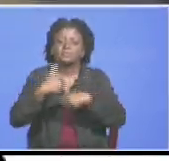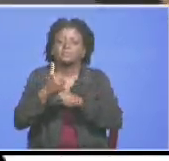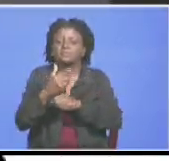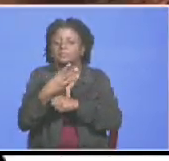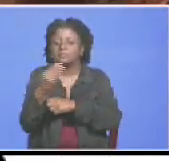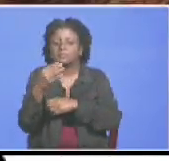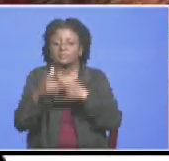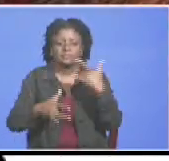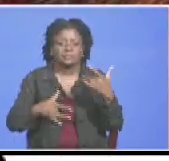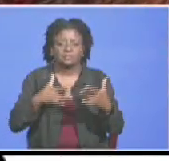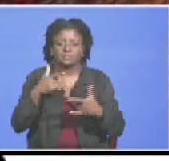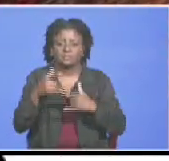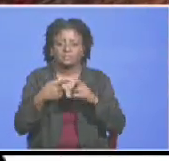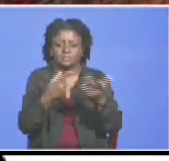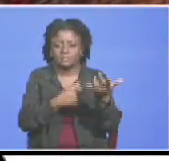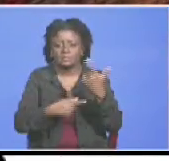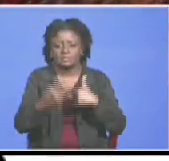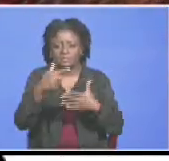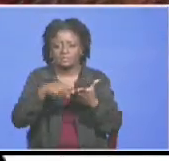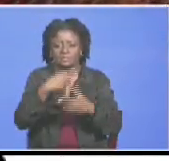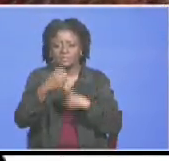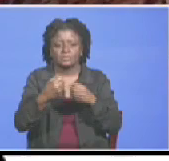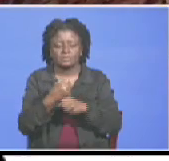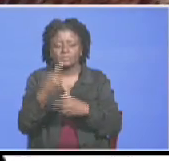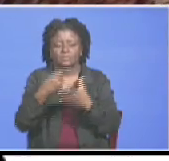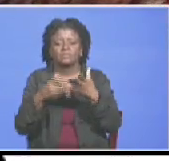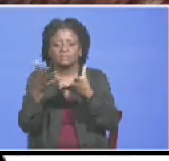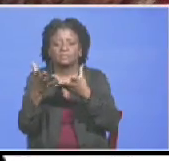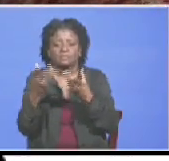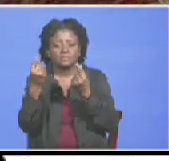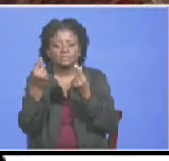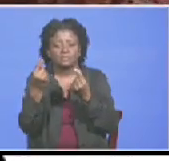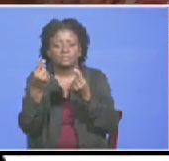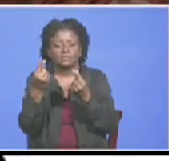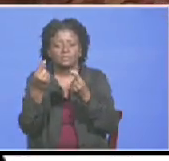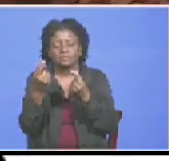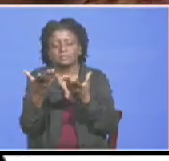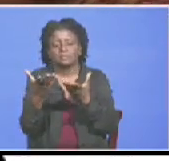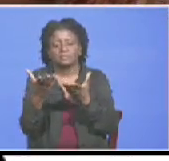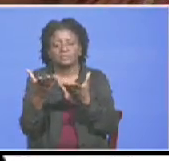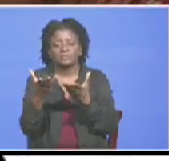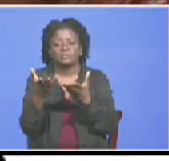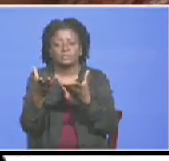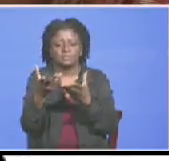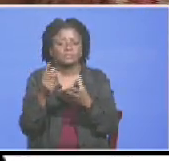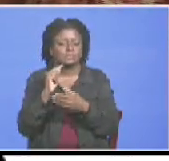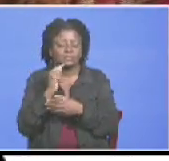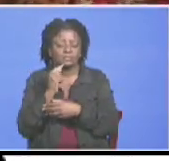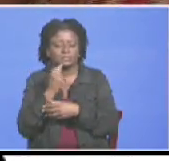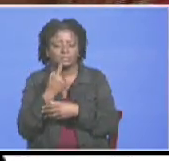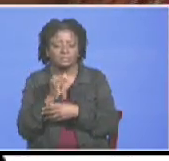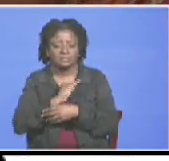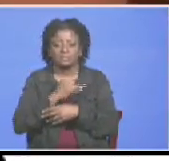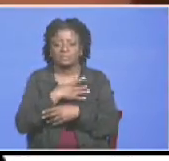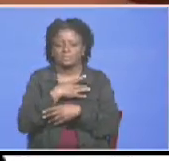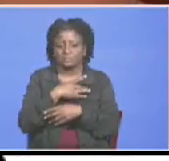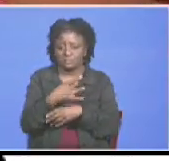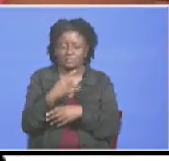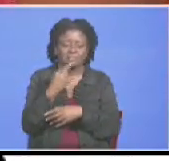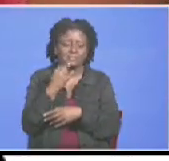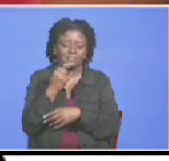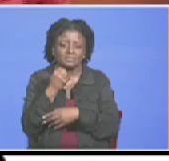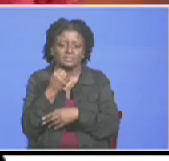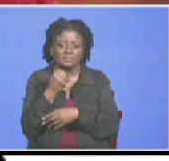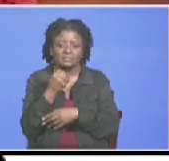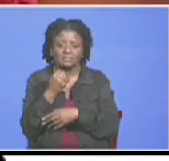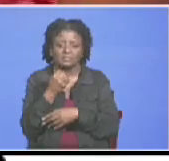this year. What were you looking forward to doing when you came to the Carnival? Candies. I like sweets. It's